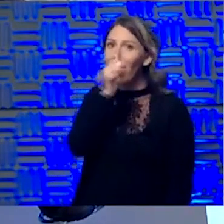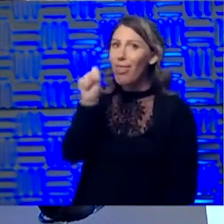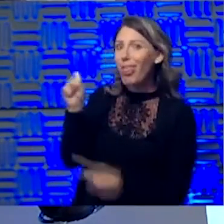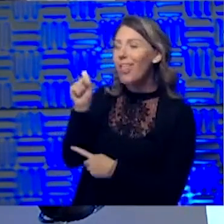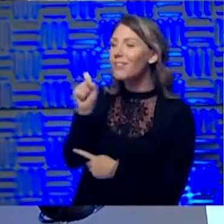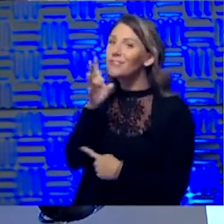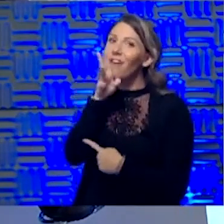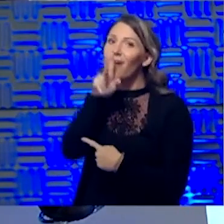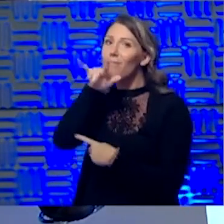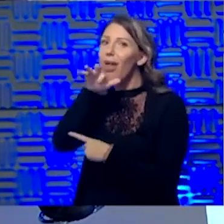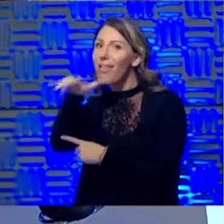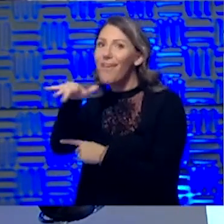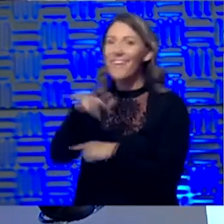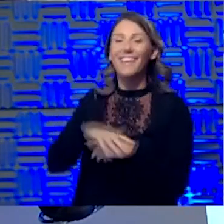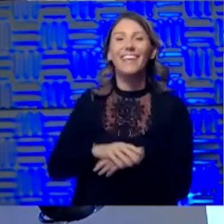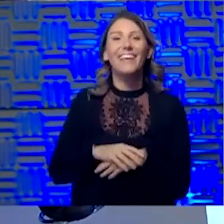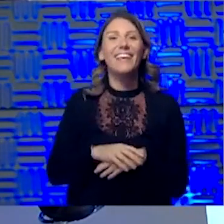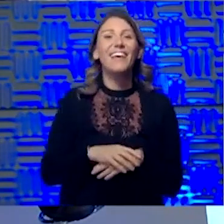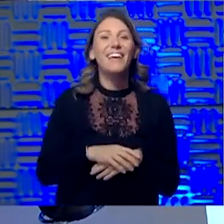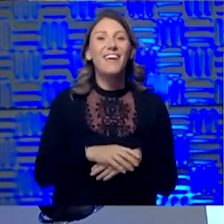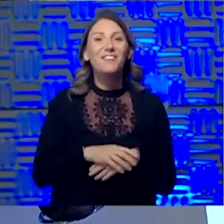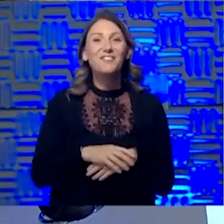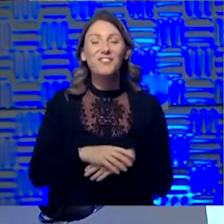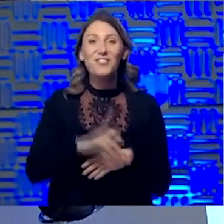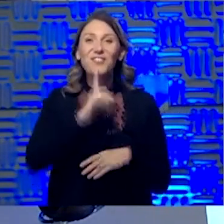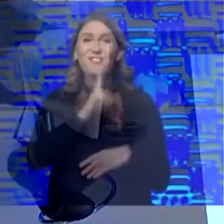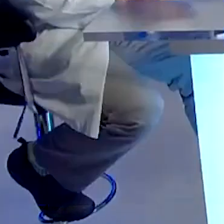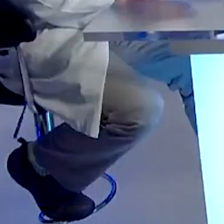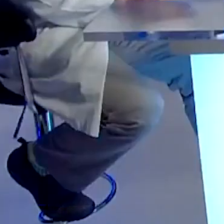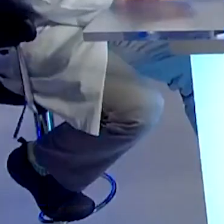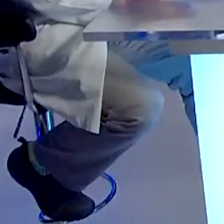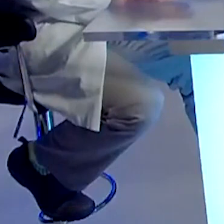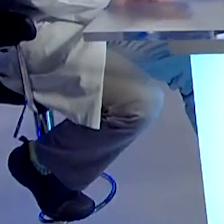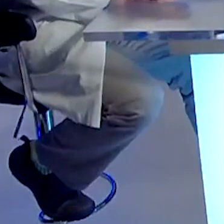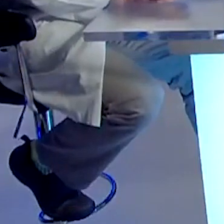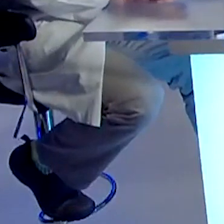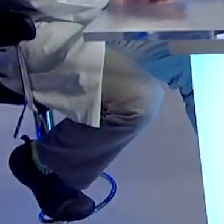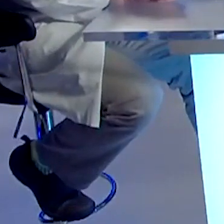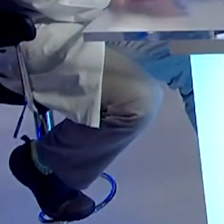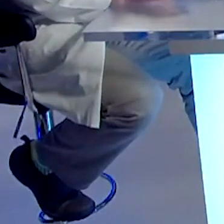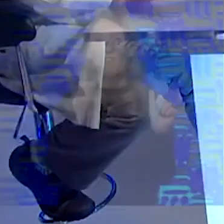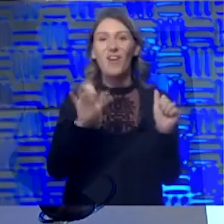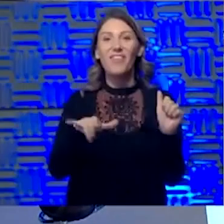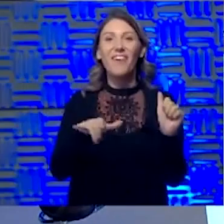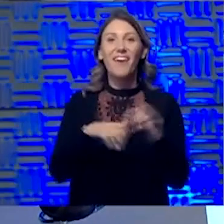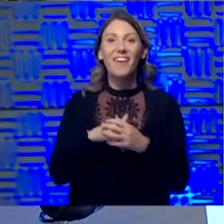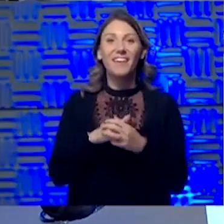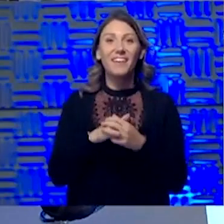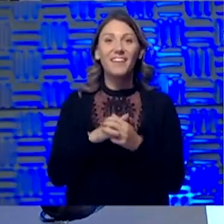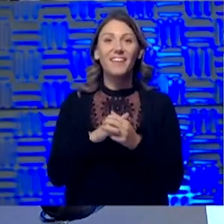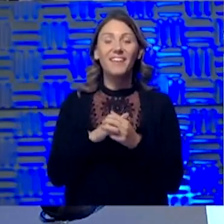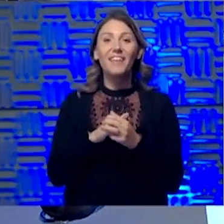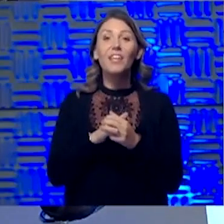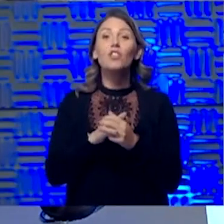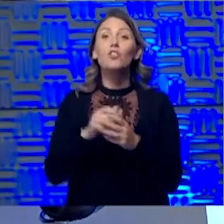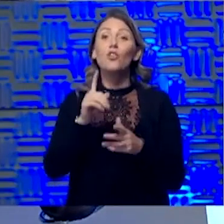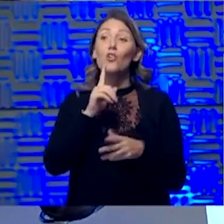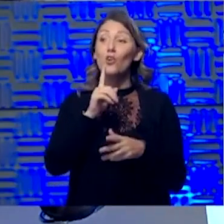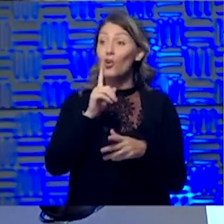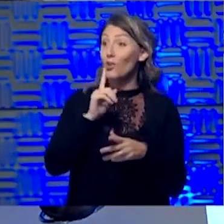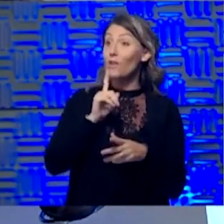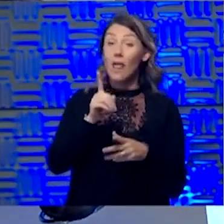you. Earlier today, she thought, well, are you going to spit at me? And I said, no, I'm going to try and avoid that. I would also like to mention we do have adequate stores